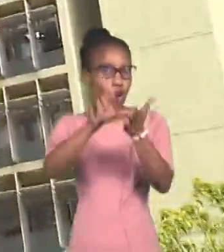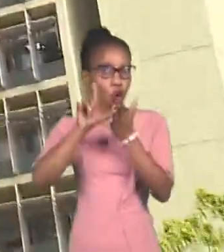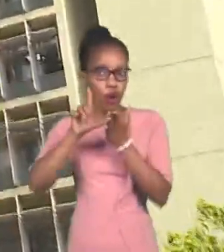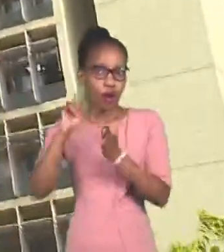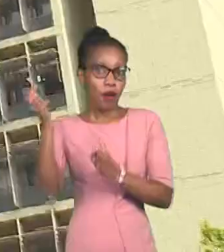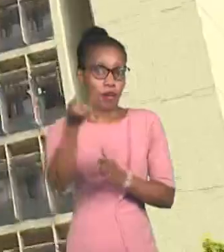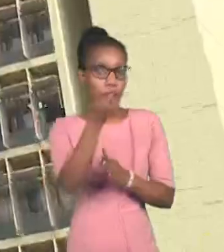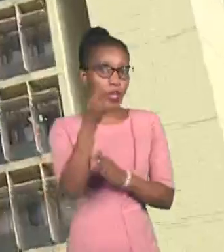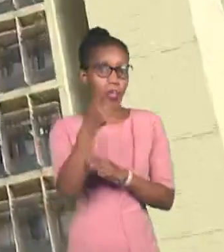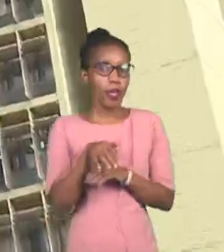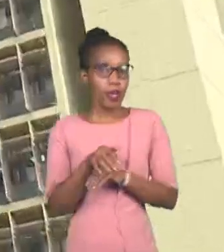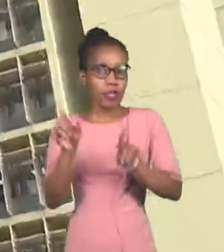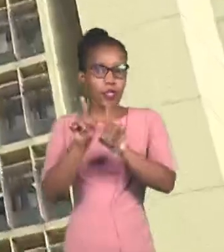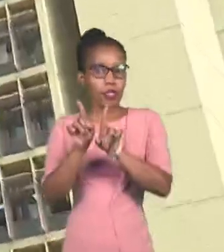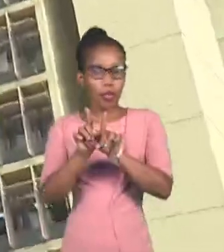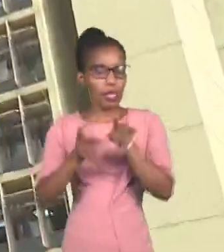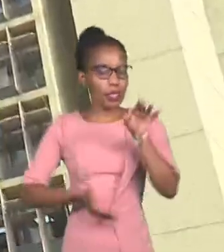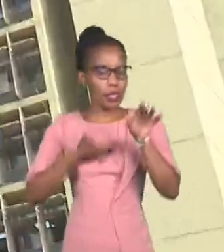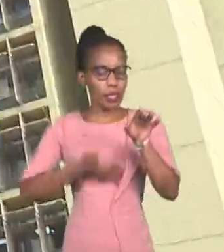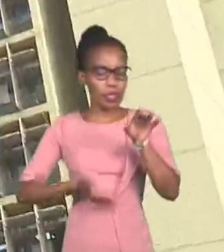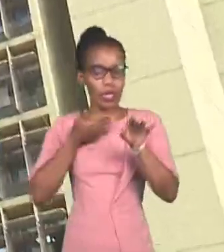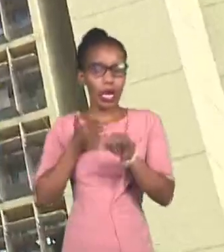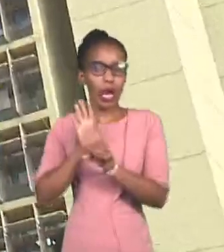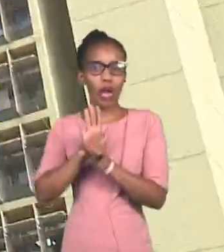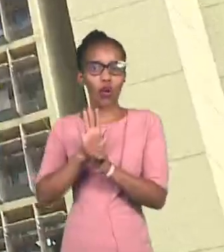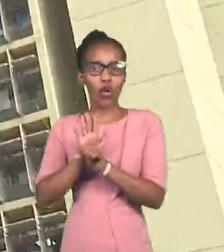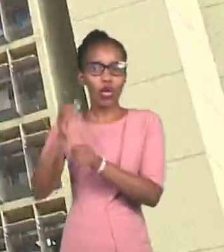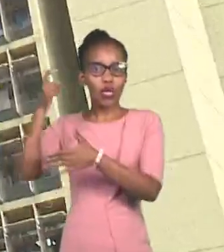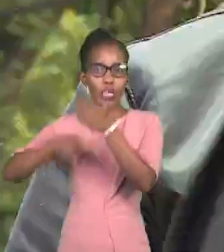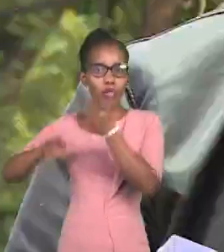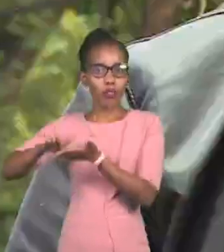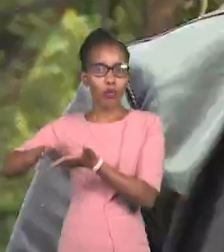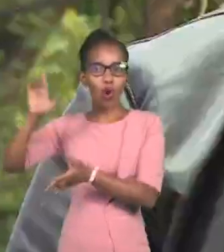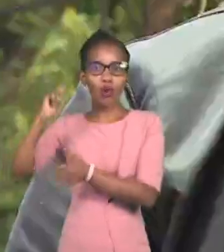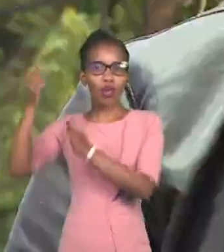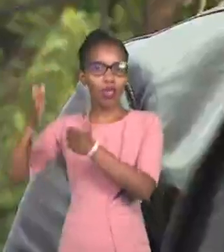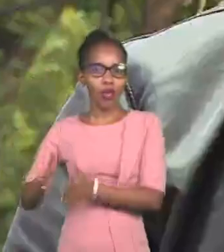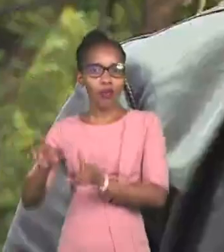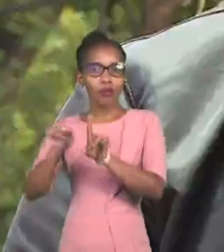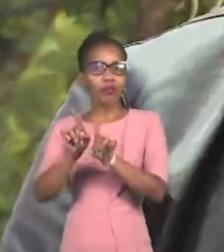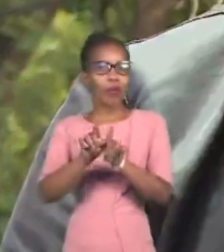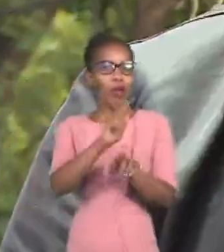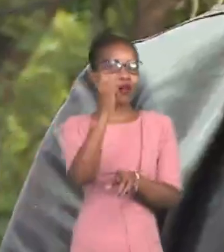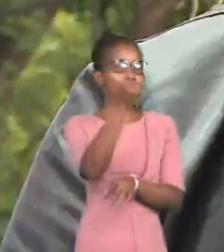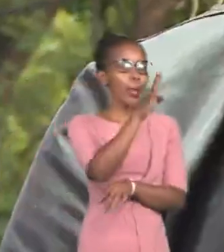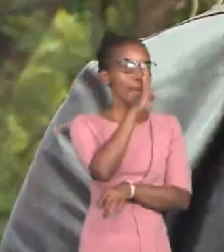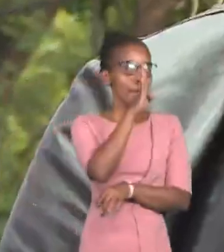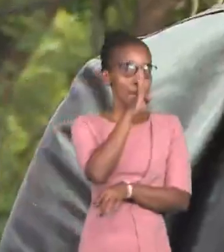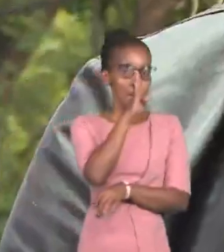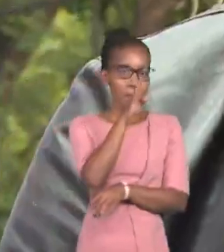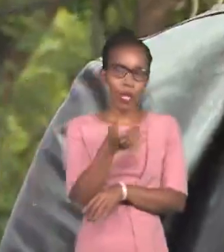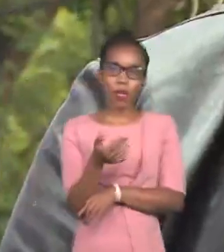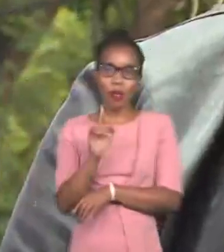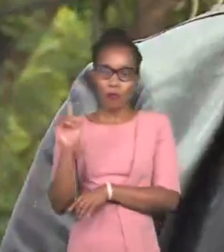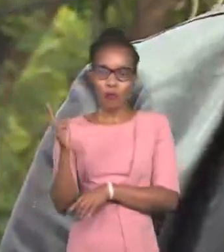Kenya also elicited a storm, with calls not to overtax Kenyans while borrowing. We propose that the first disbursements from